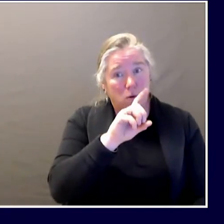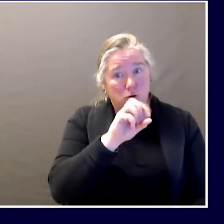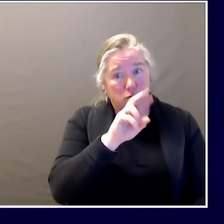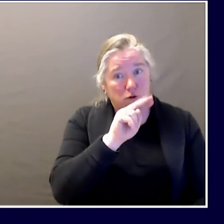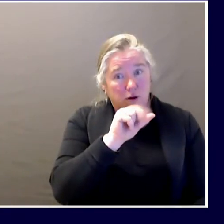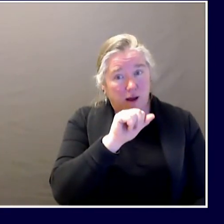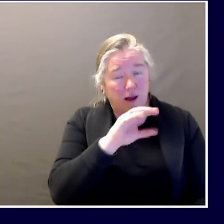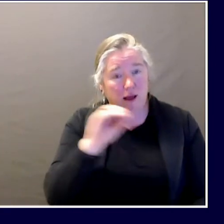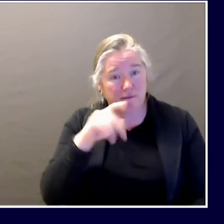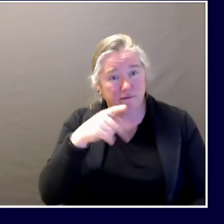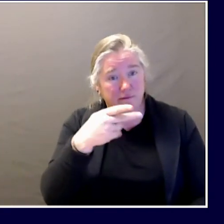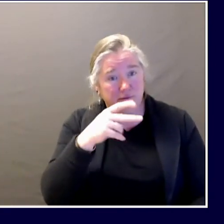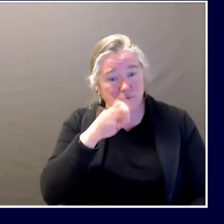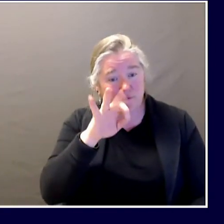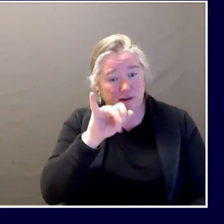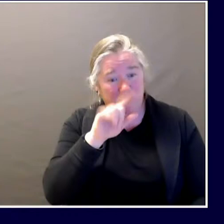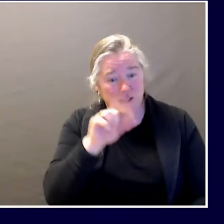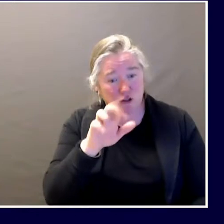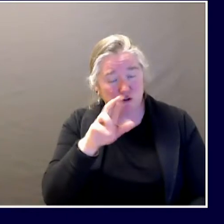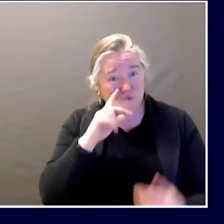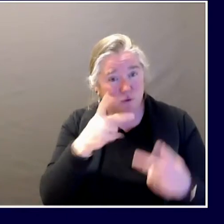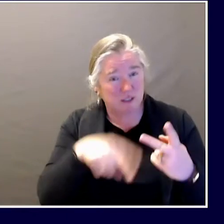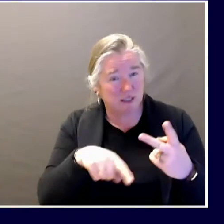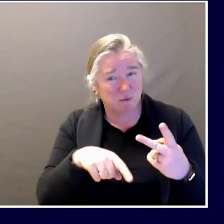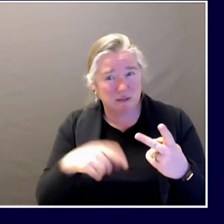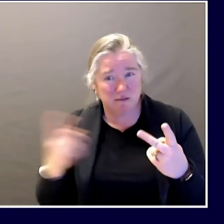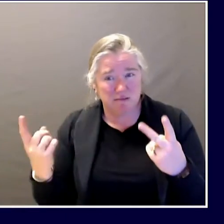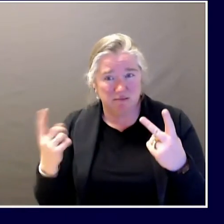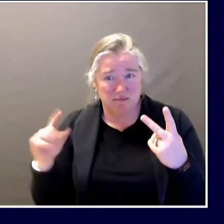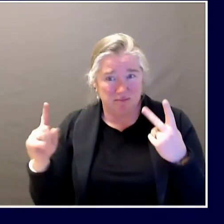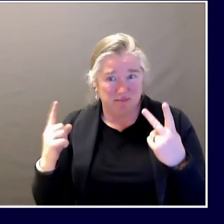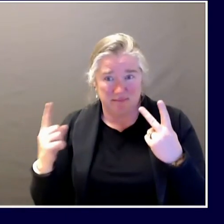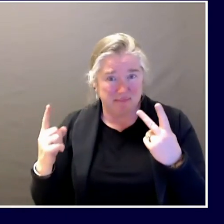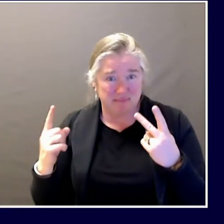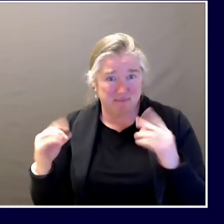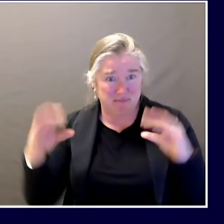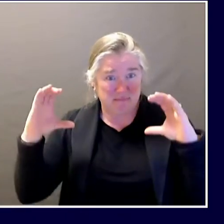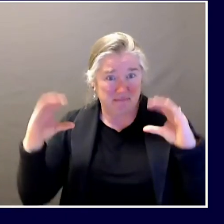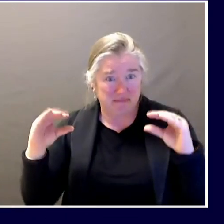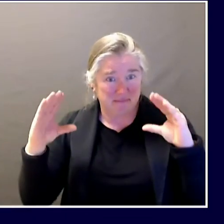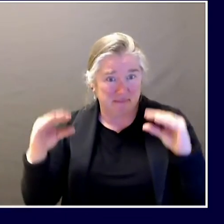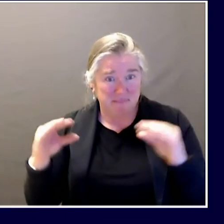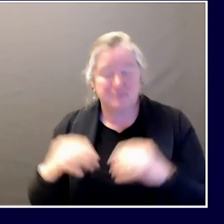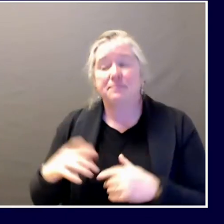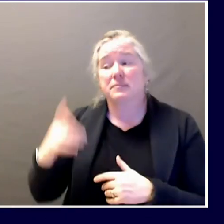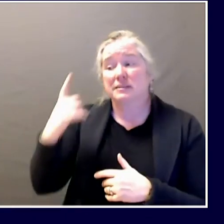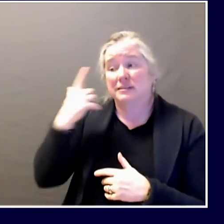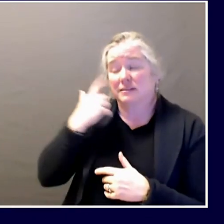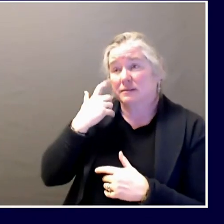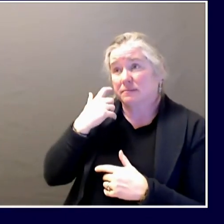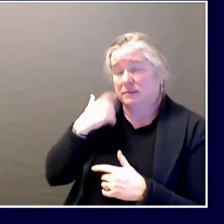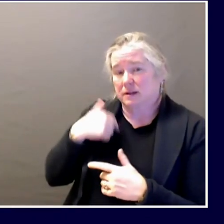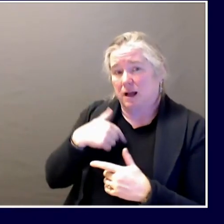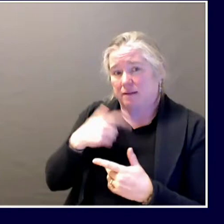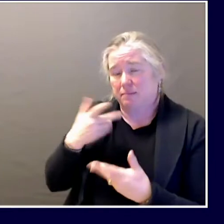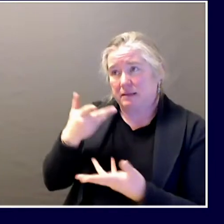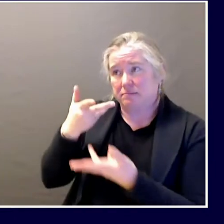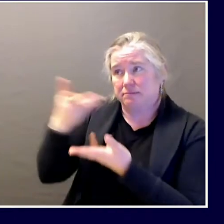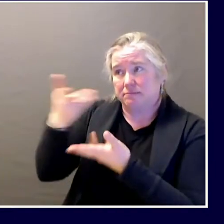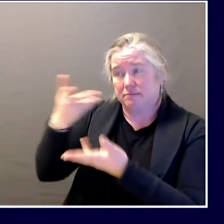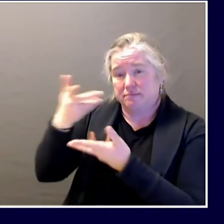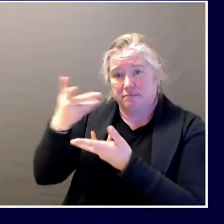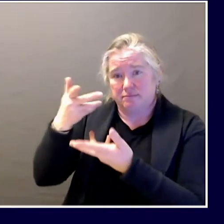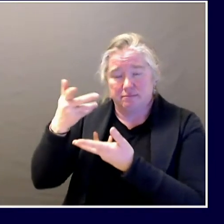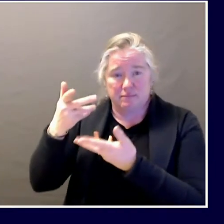Great. Thanks for raising that, Joe. The latest that I've heard, based on conversations that I've been lucky enough to sit in on